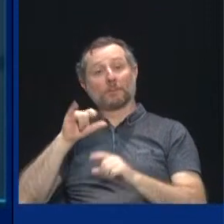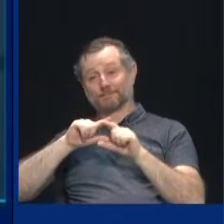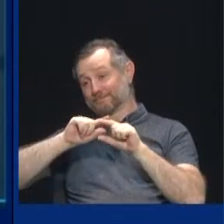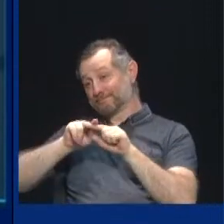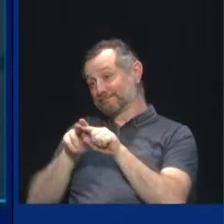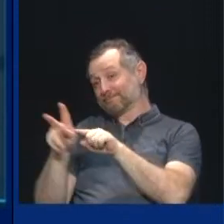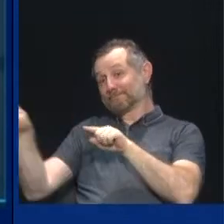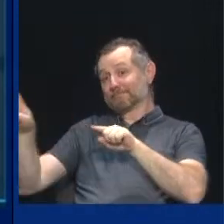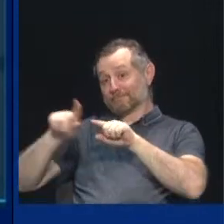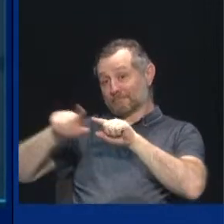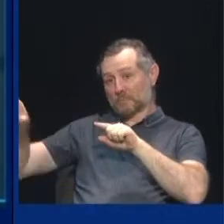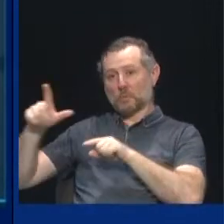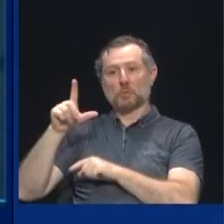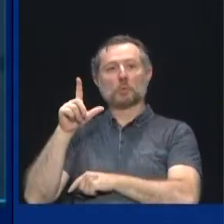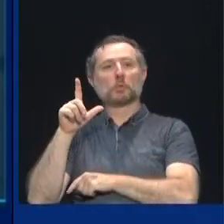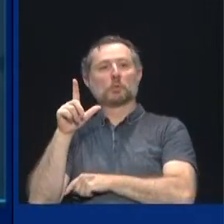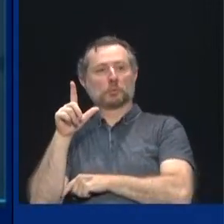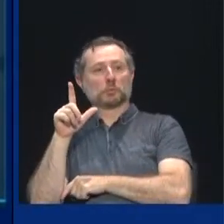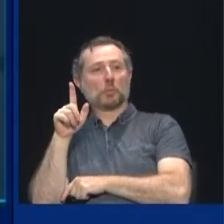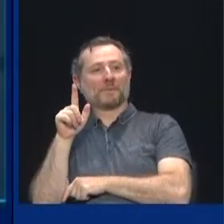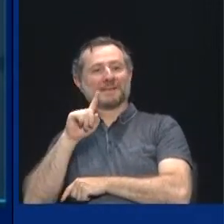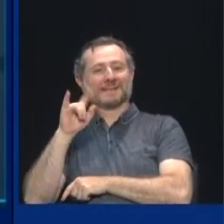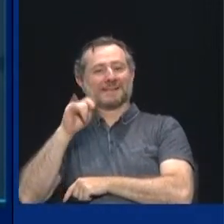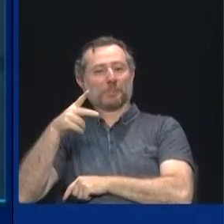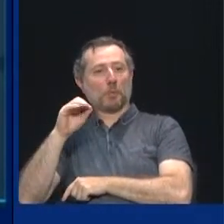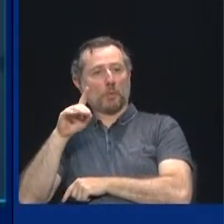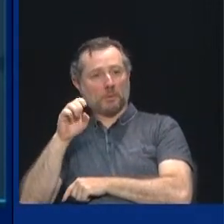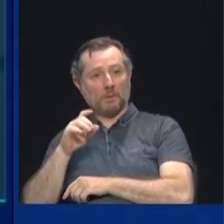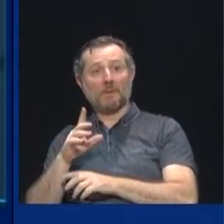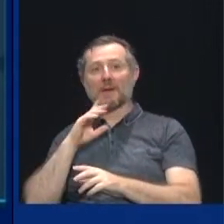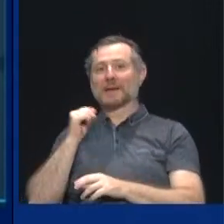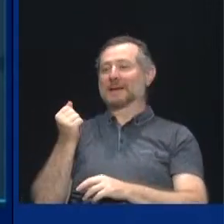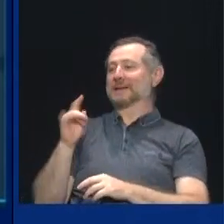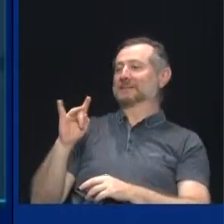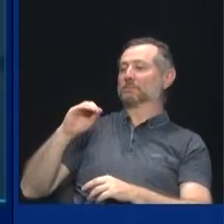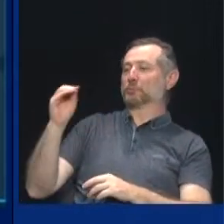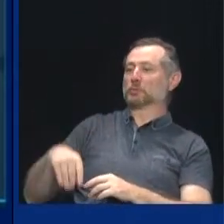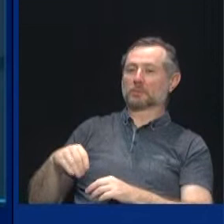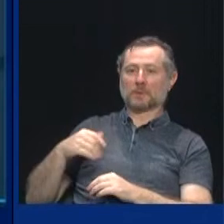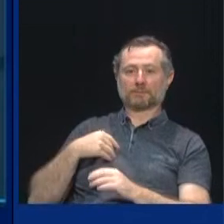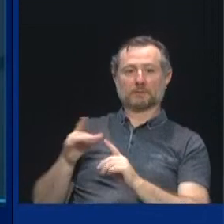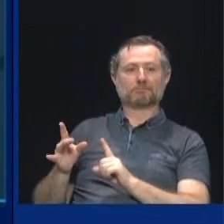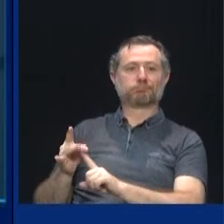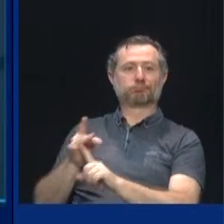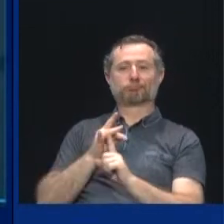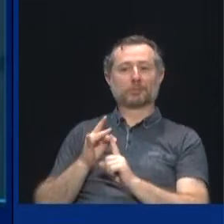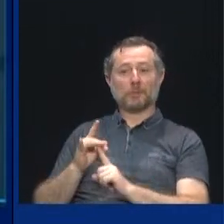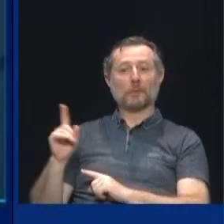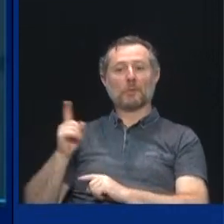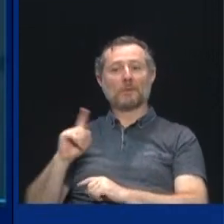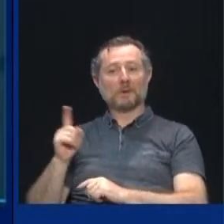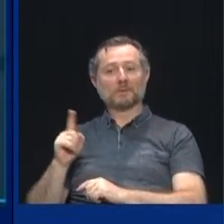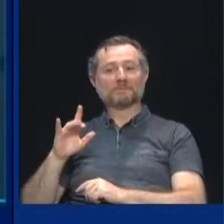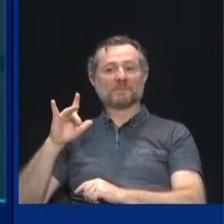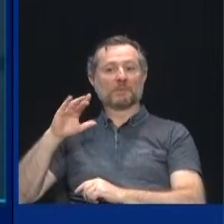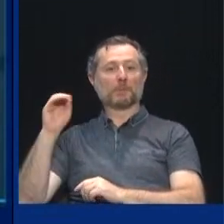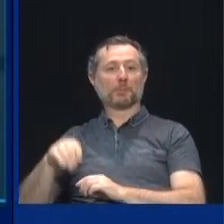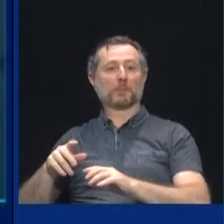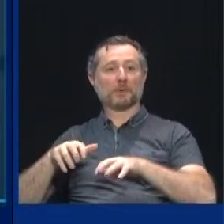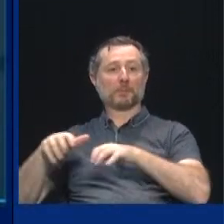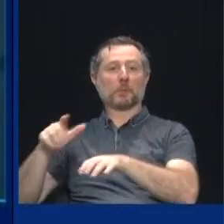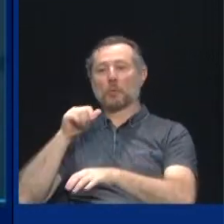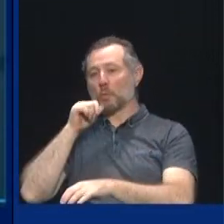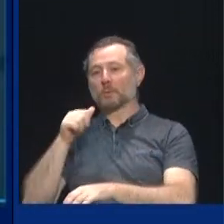codes, 18%, and that's where the 25% of the population lives. That's where